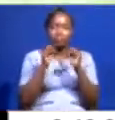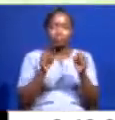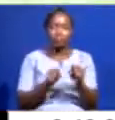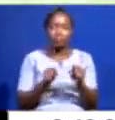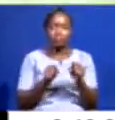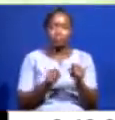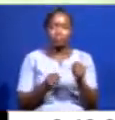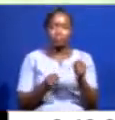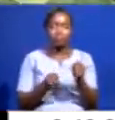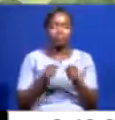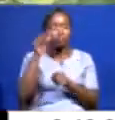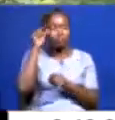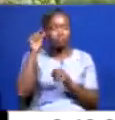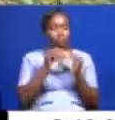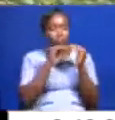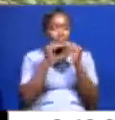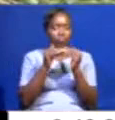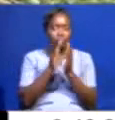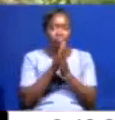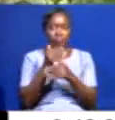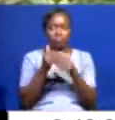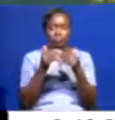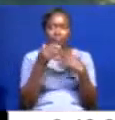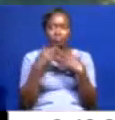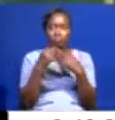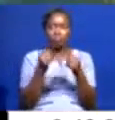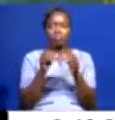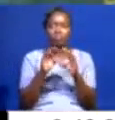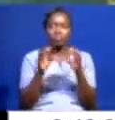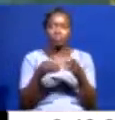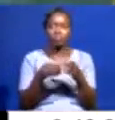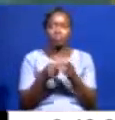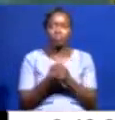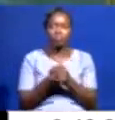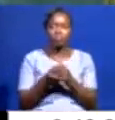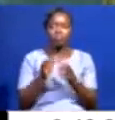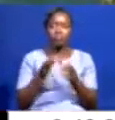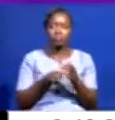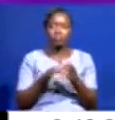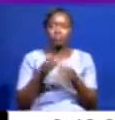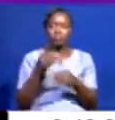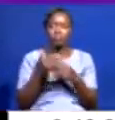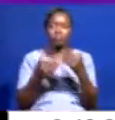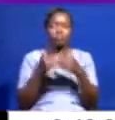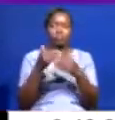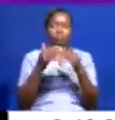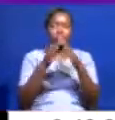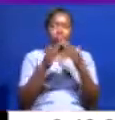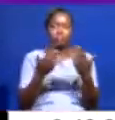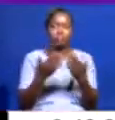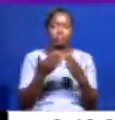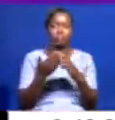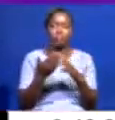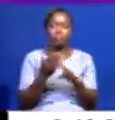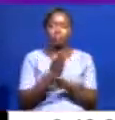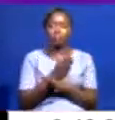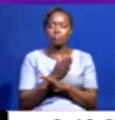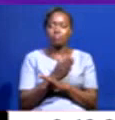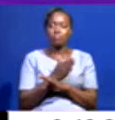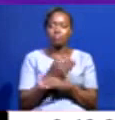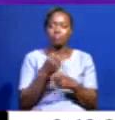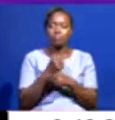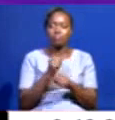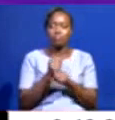foster gender equality and build resilience in communities. Wamama waanza kujijengea manyumba maana wao walikuwa